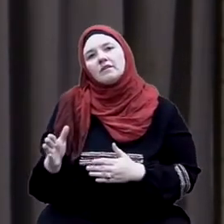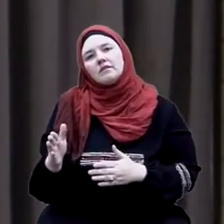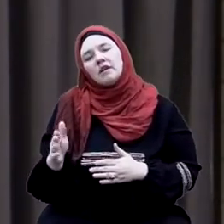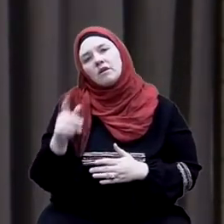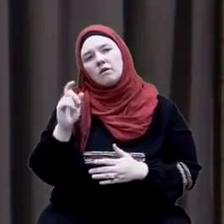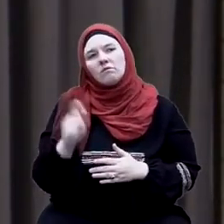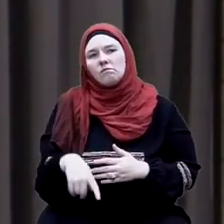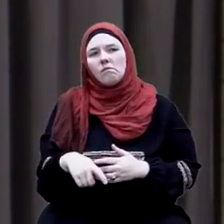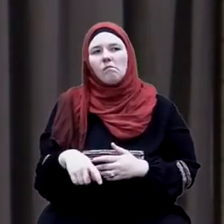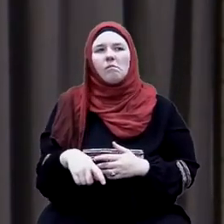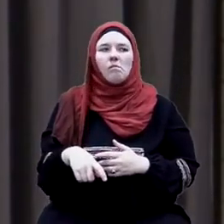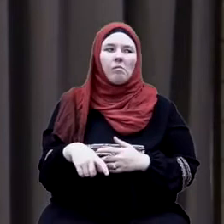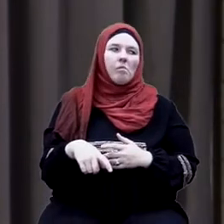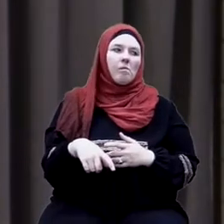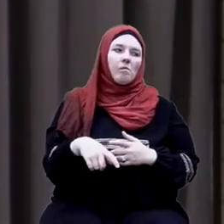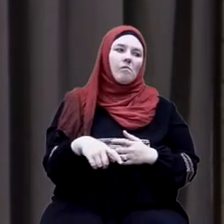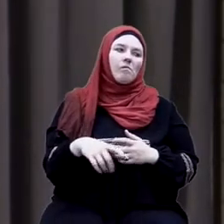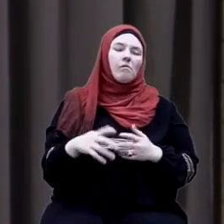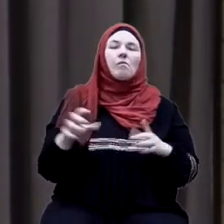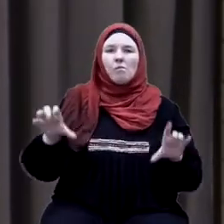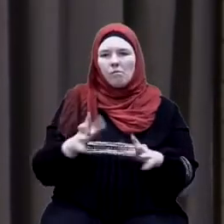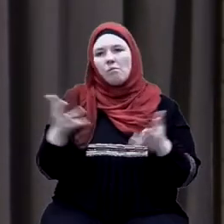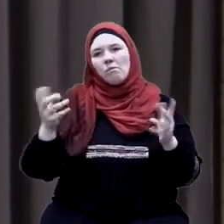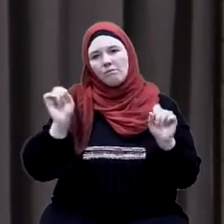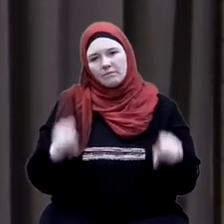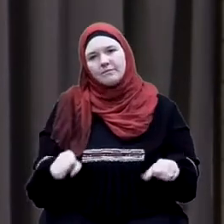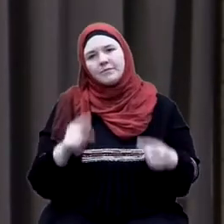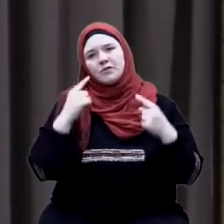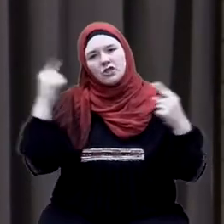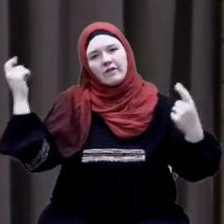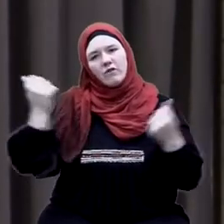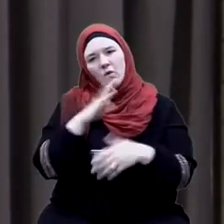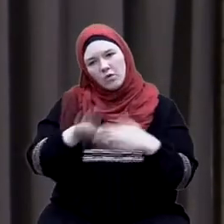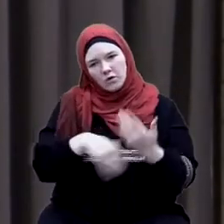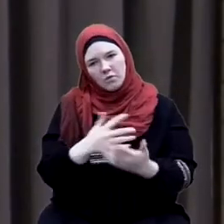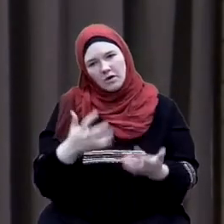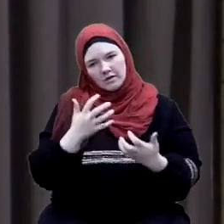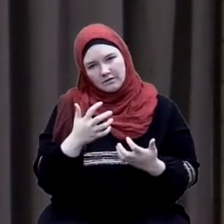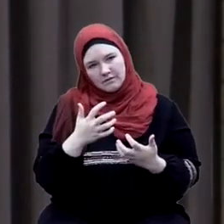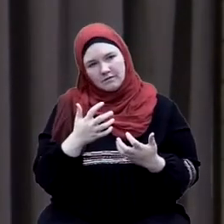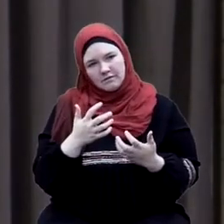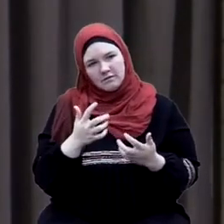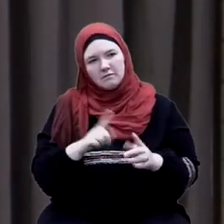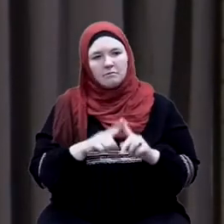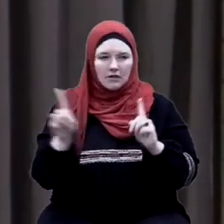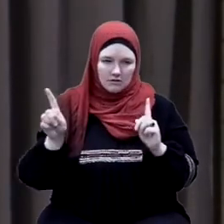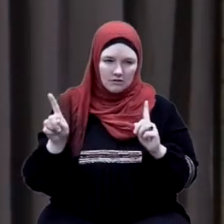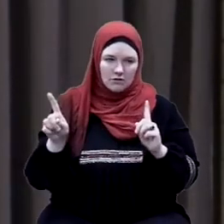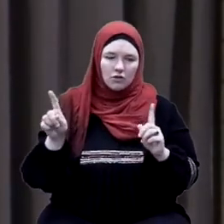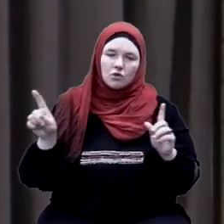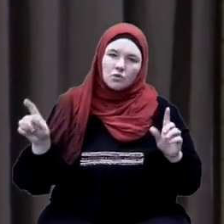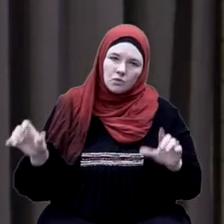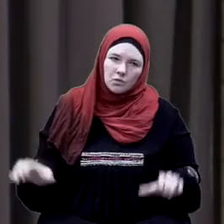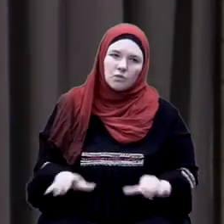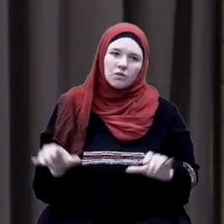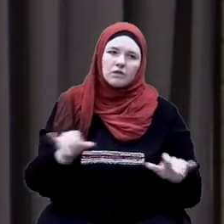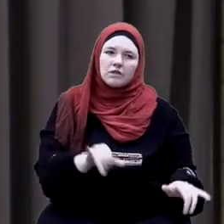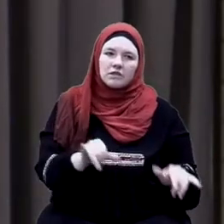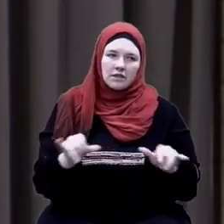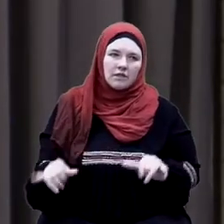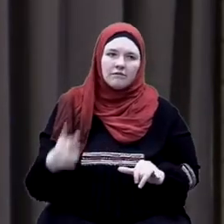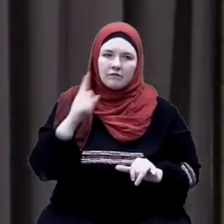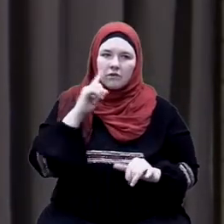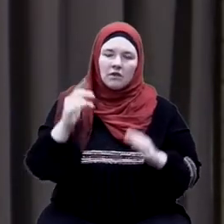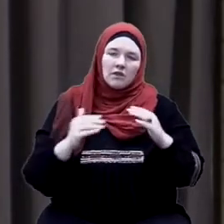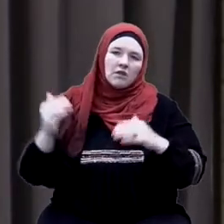you have to do all what you could to achieve all you want. But do the same for